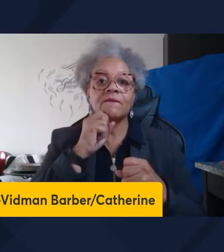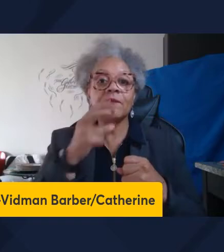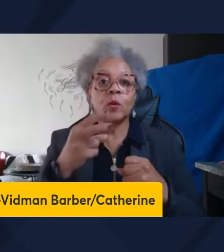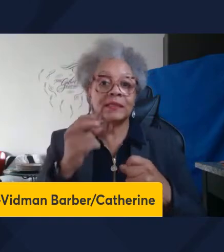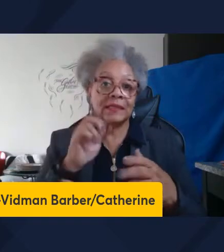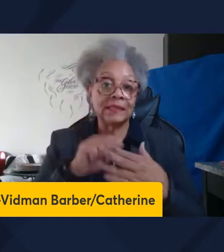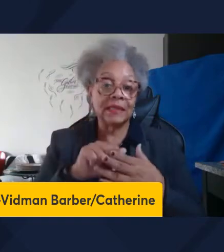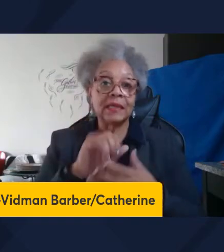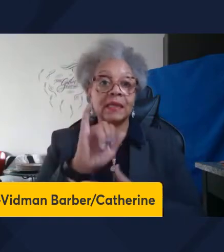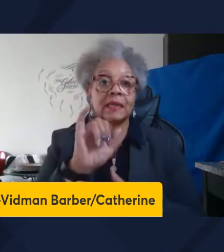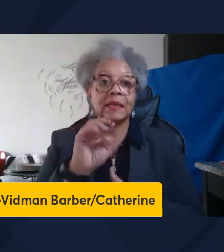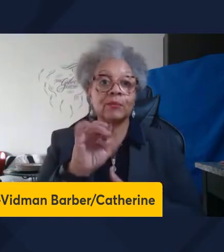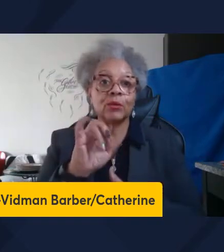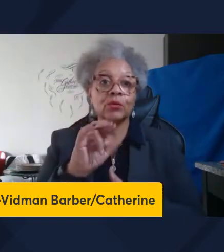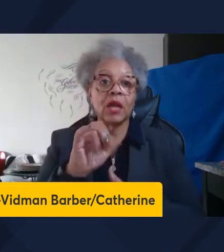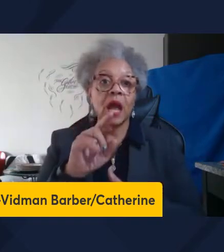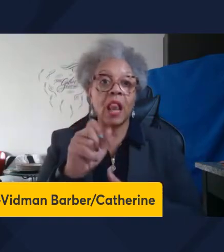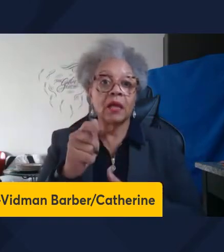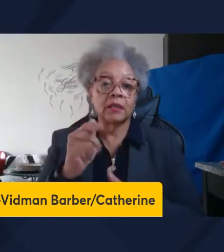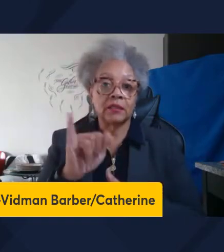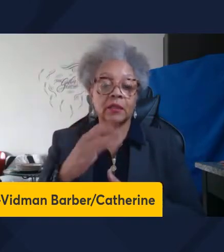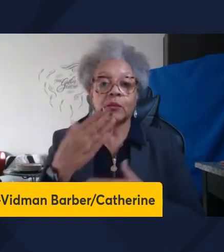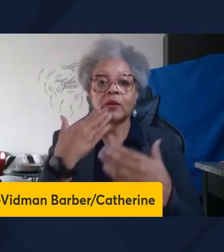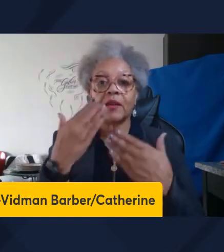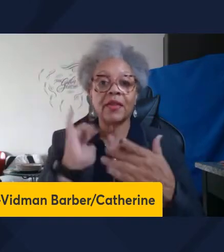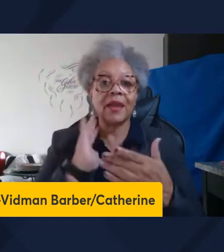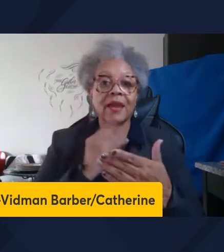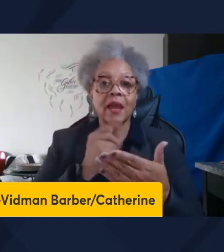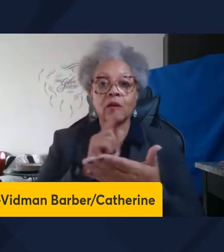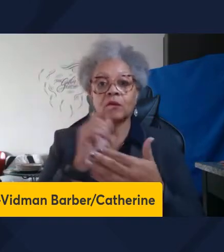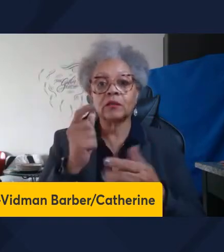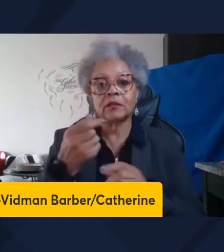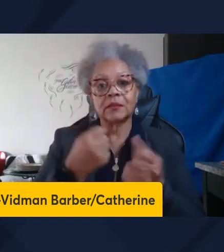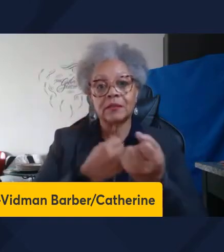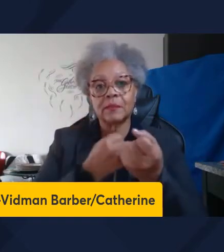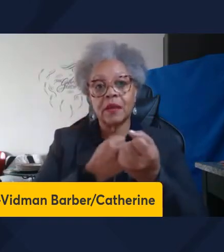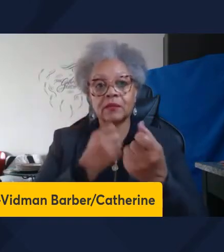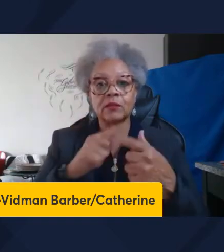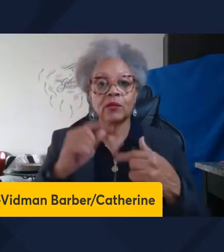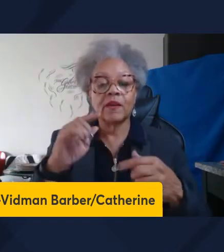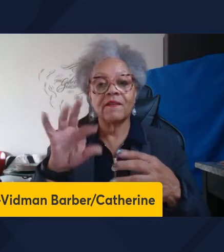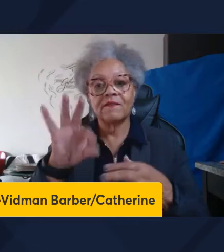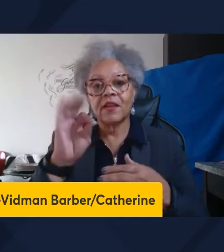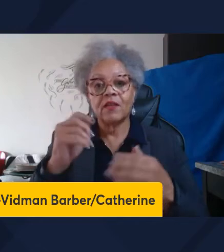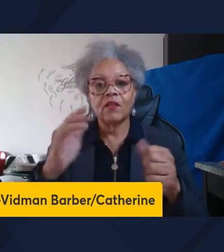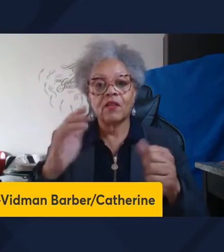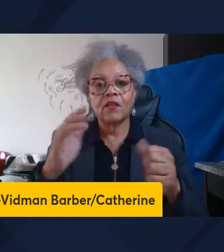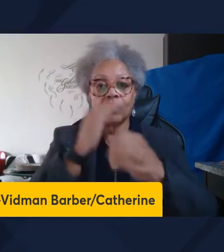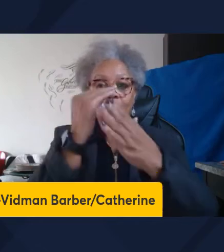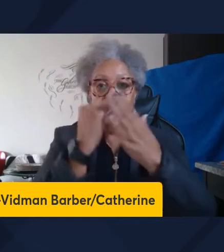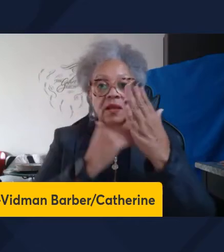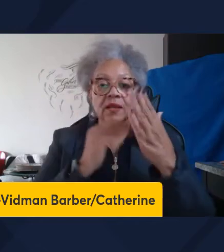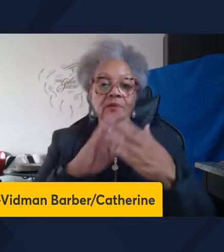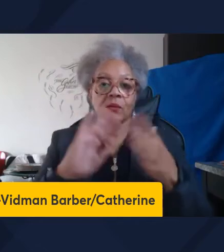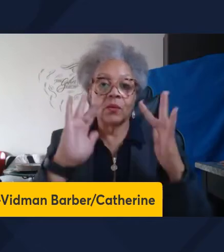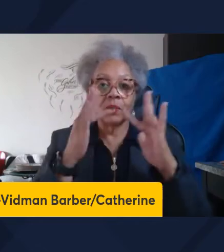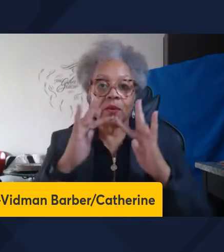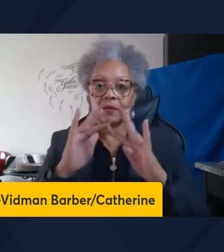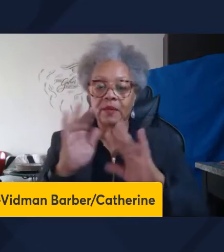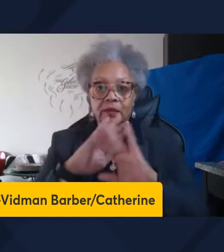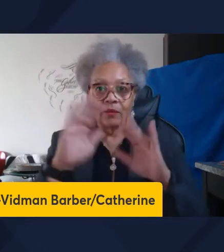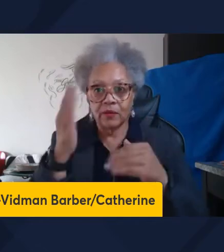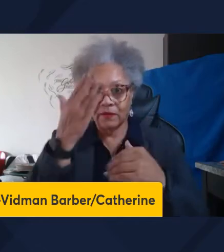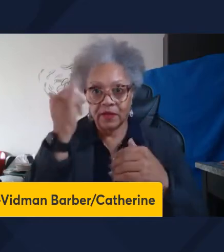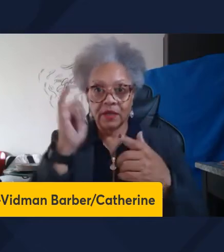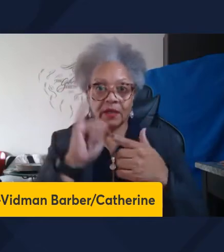major sponsors who have made this week possible. You can find our full list of sponsors on our website. Don't forget to